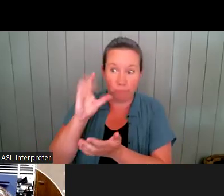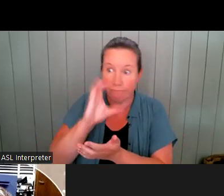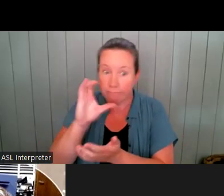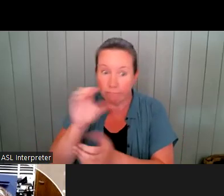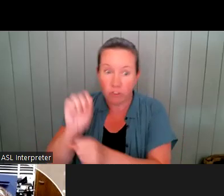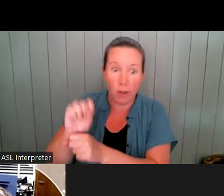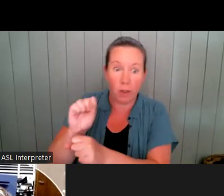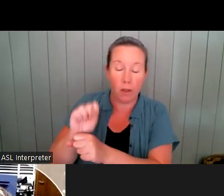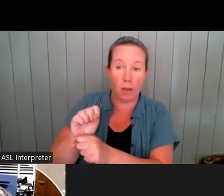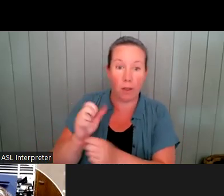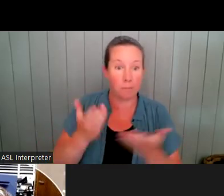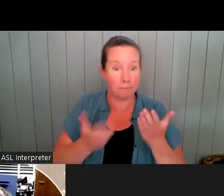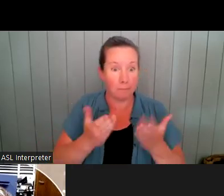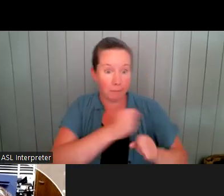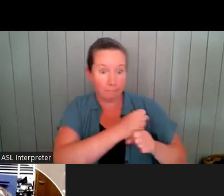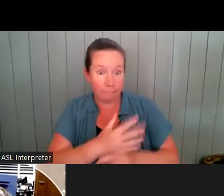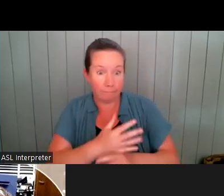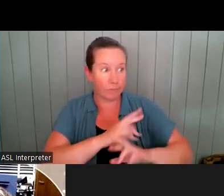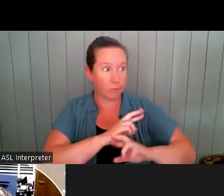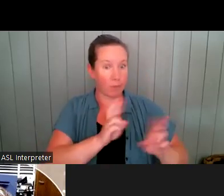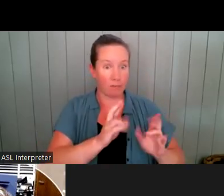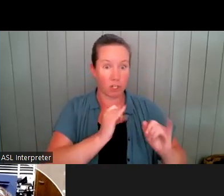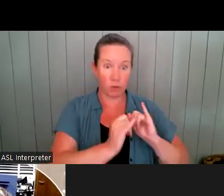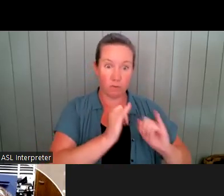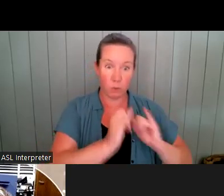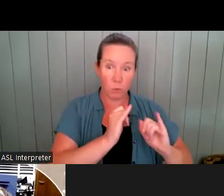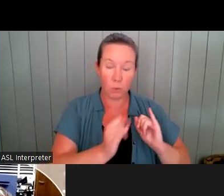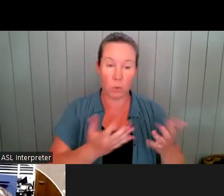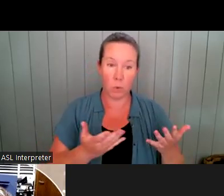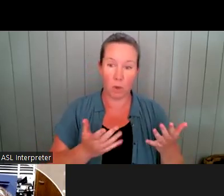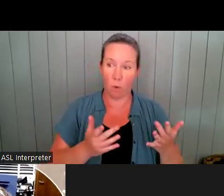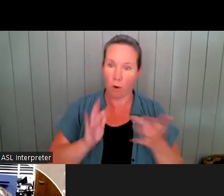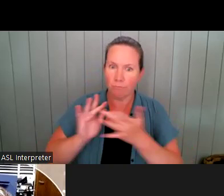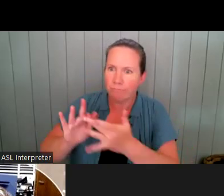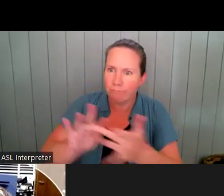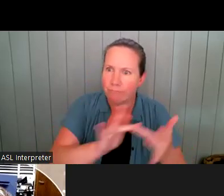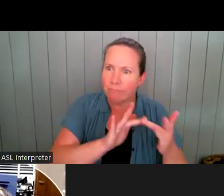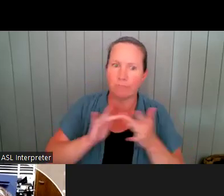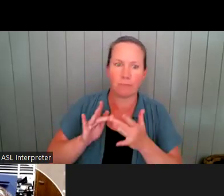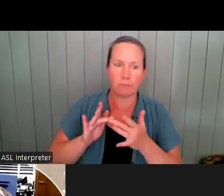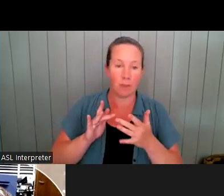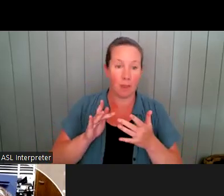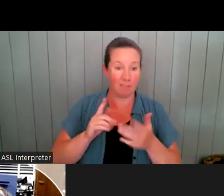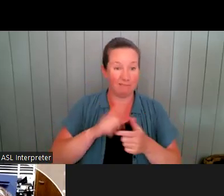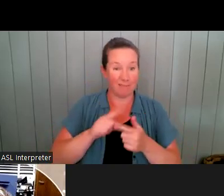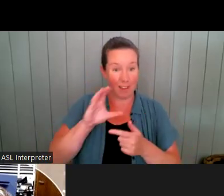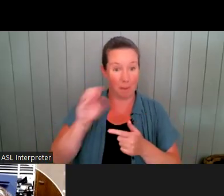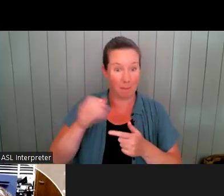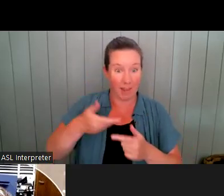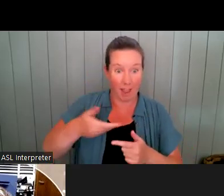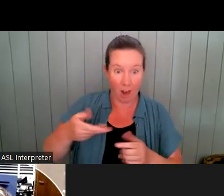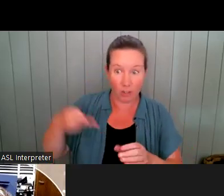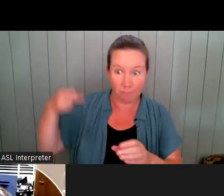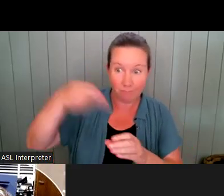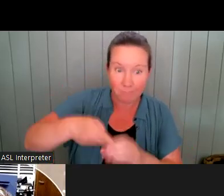for interviewing, networking, sort of success once hired. We're also going to talk about self-employment.